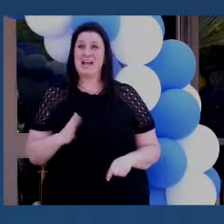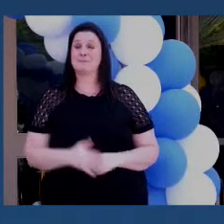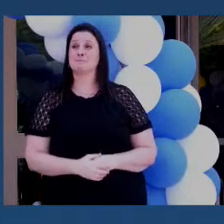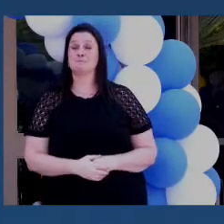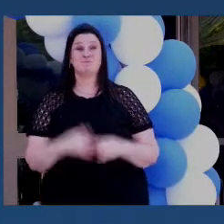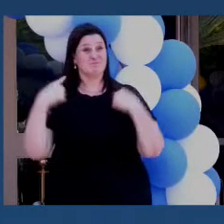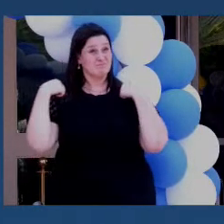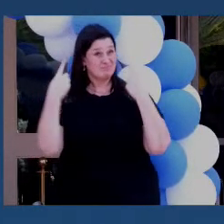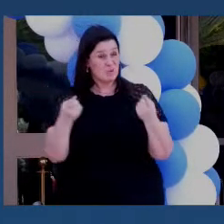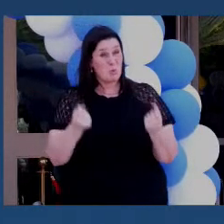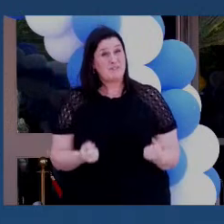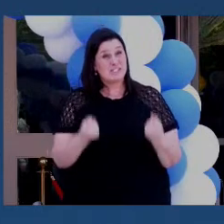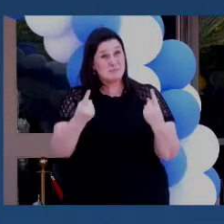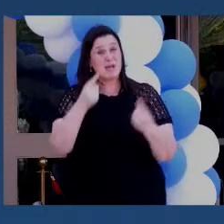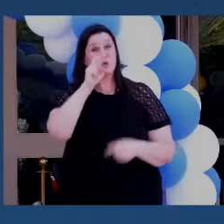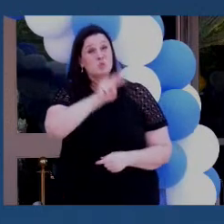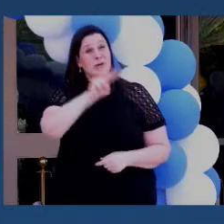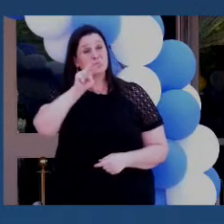have spent $22 million